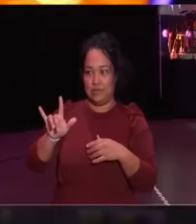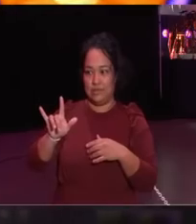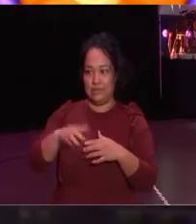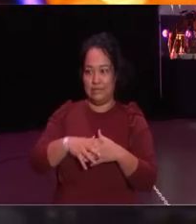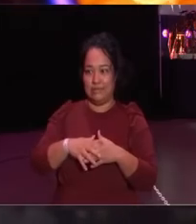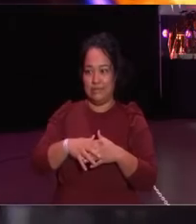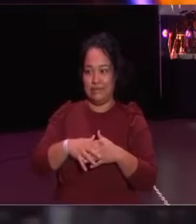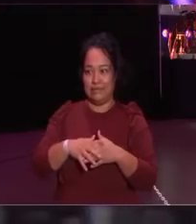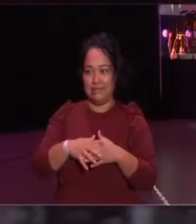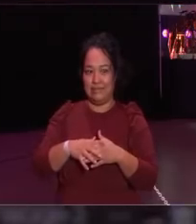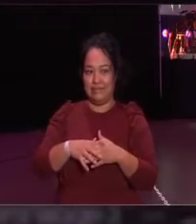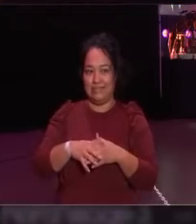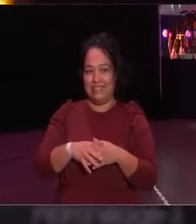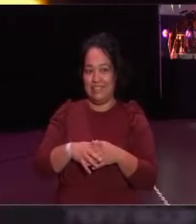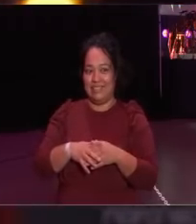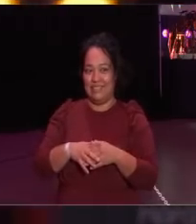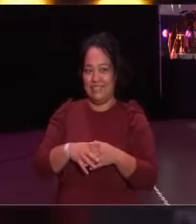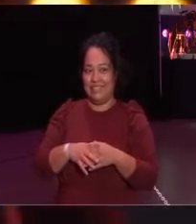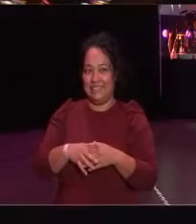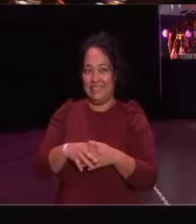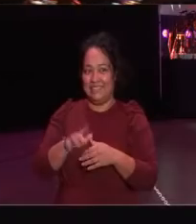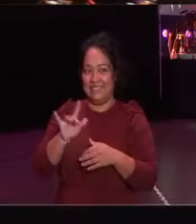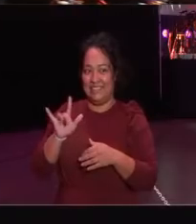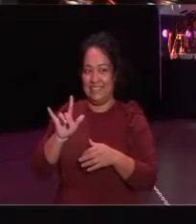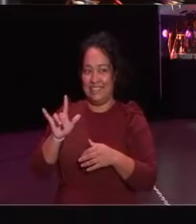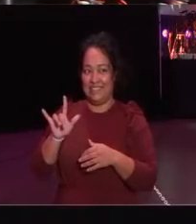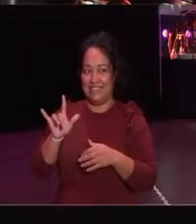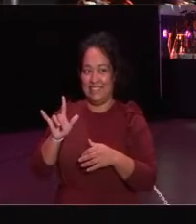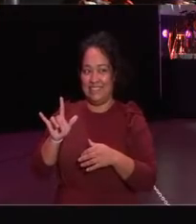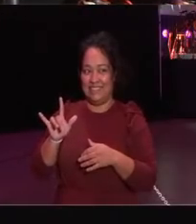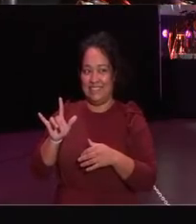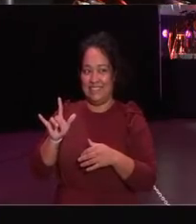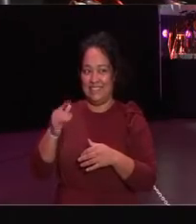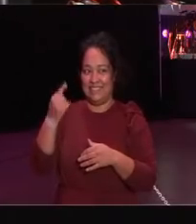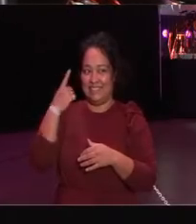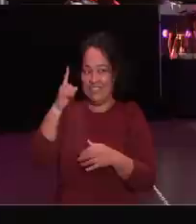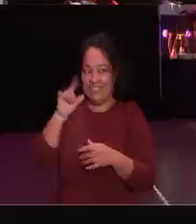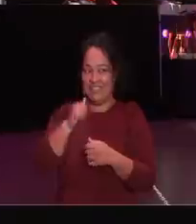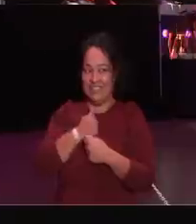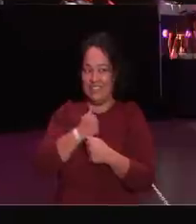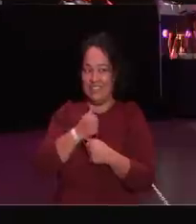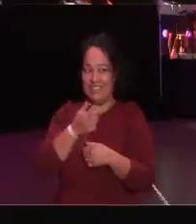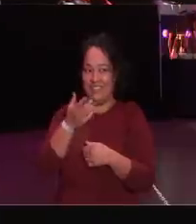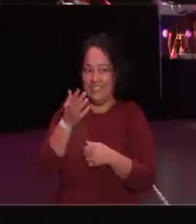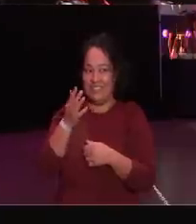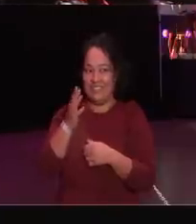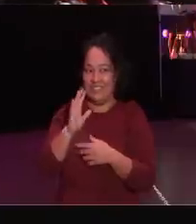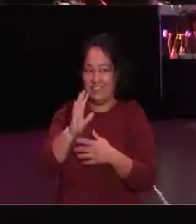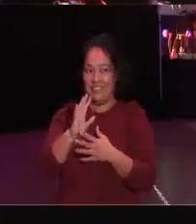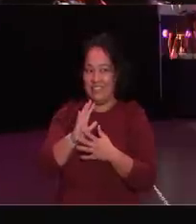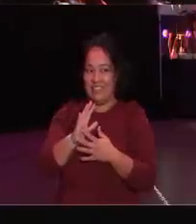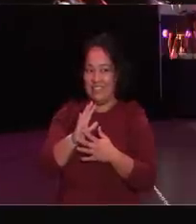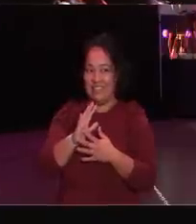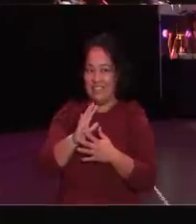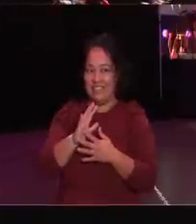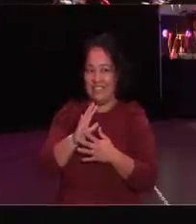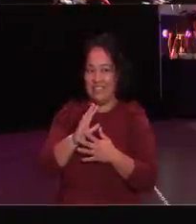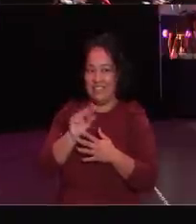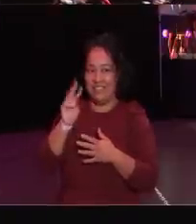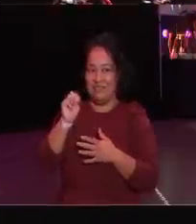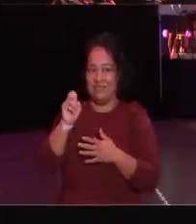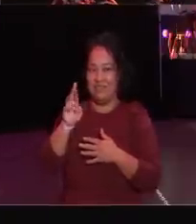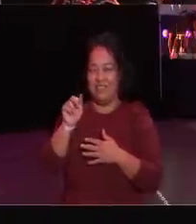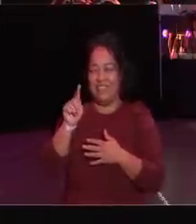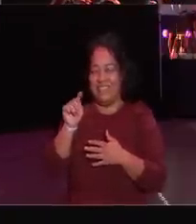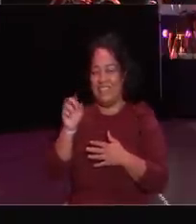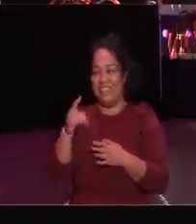Dije, for the love of God, Le digo, Marty, ¿dónde me trajiste, Marty? I said, Marty, where did